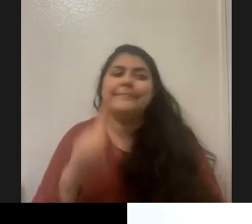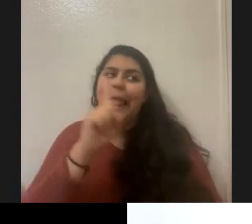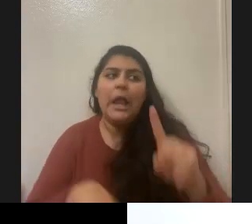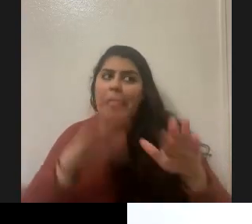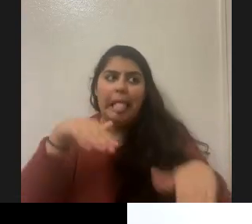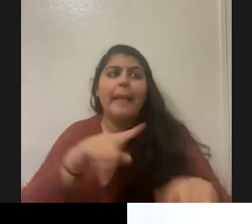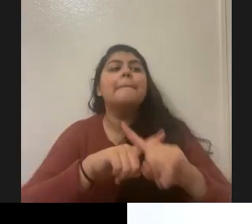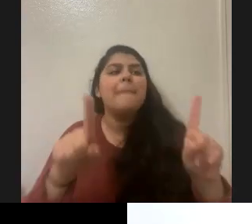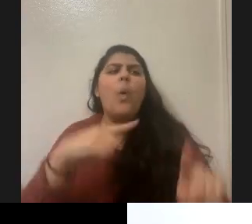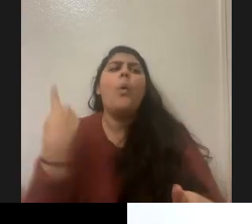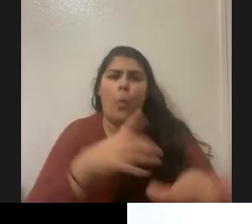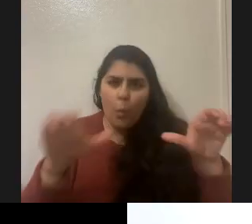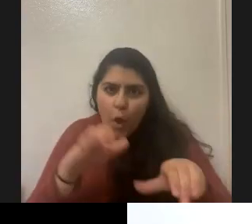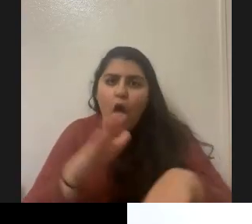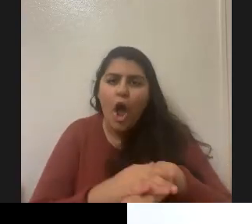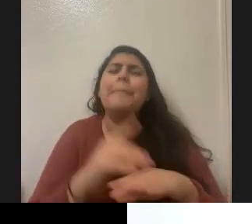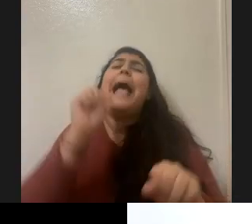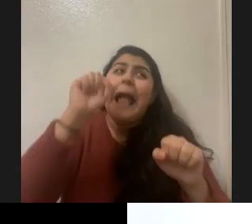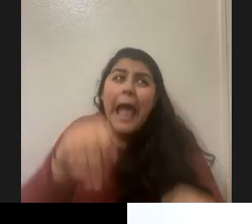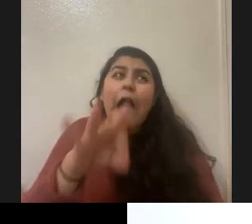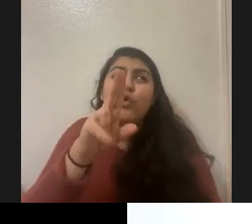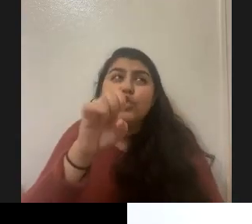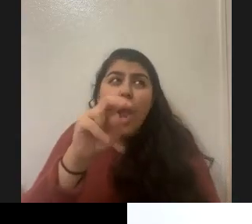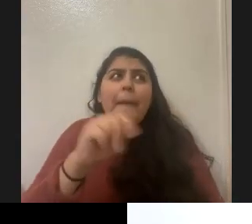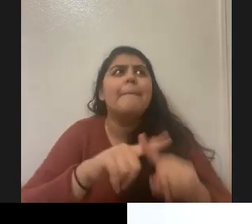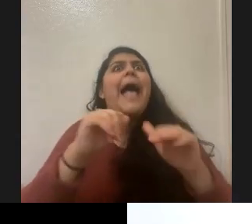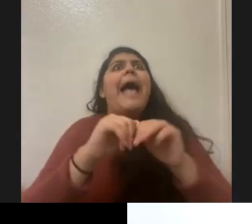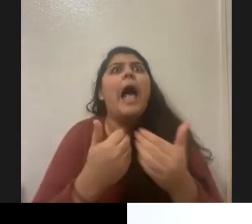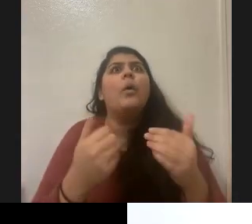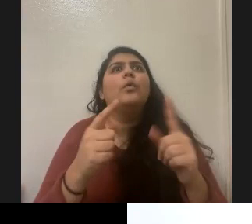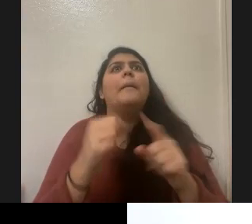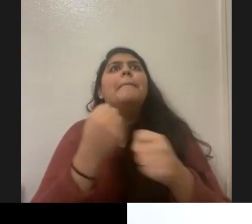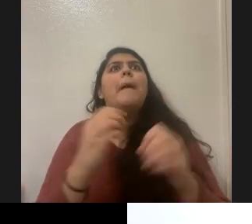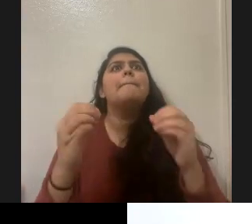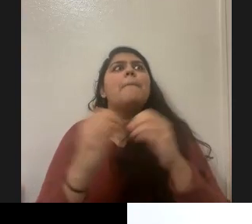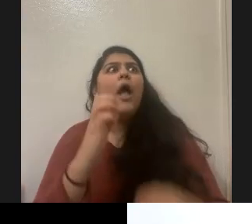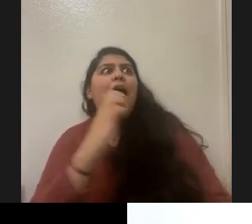it a thing. Like, we can do fusion, but how do we do it to make it more energy,